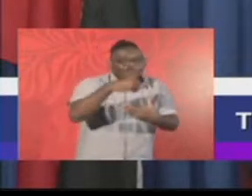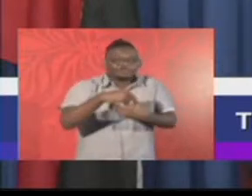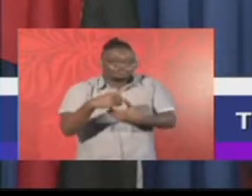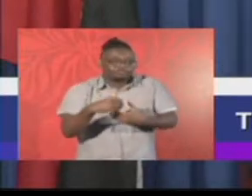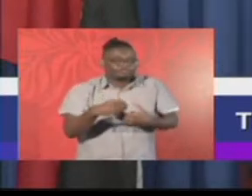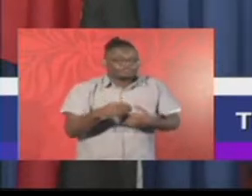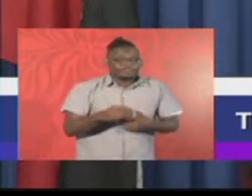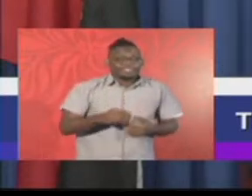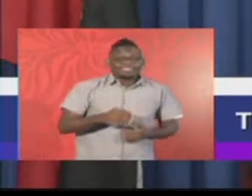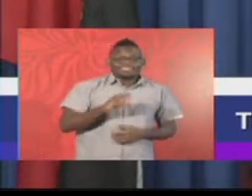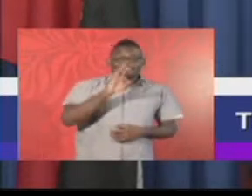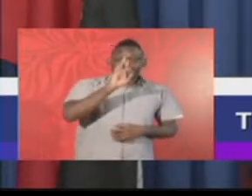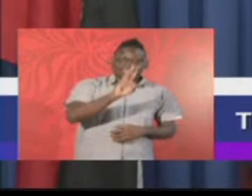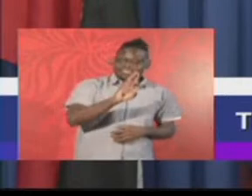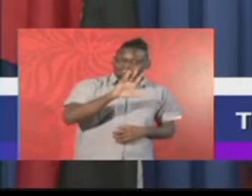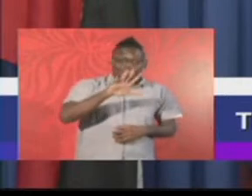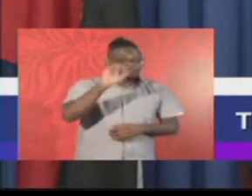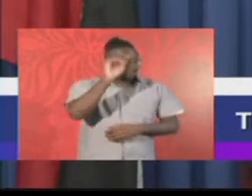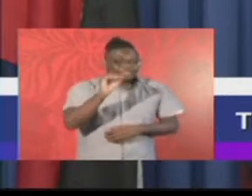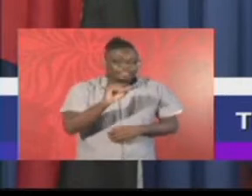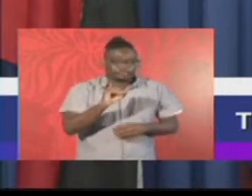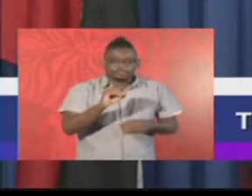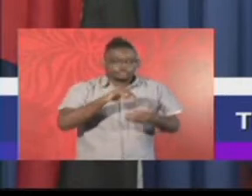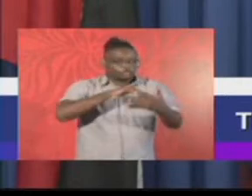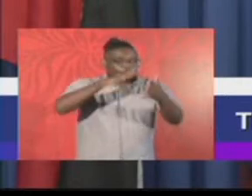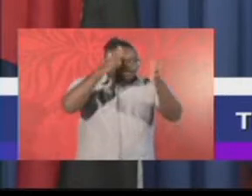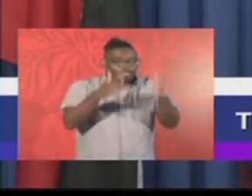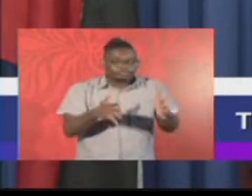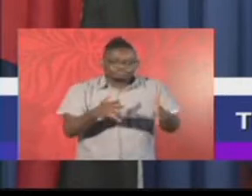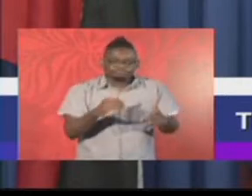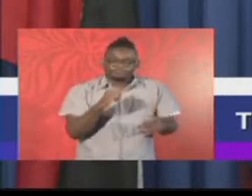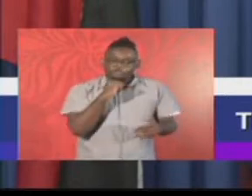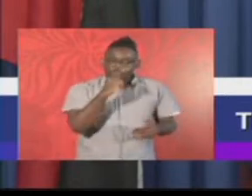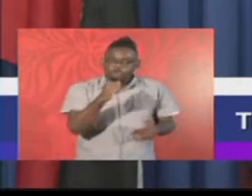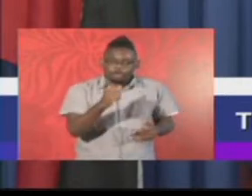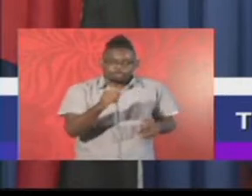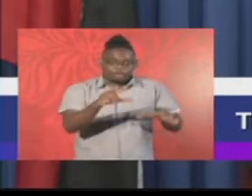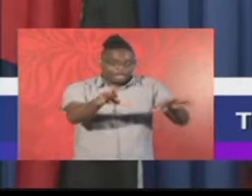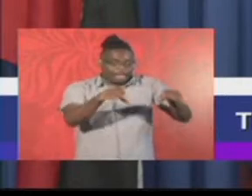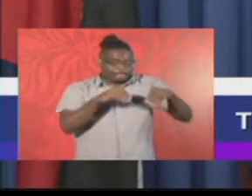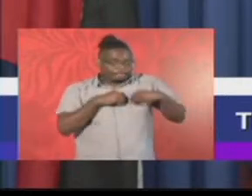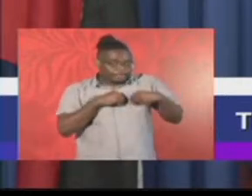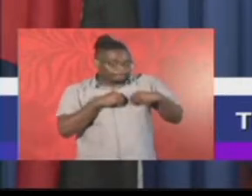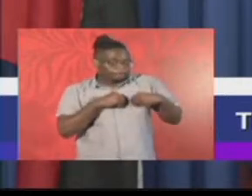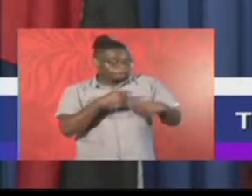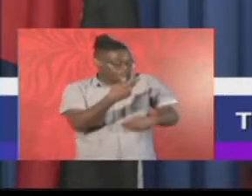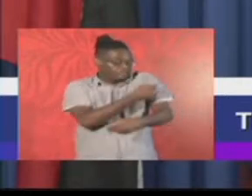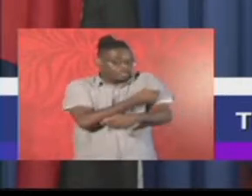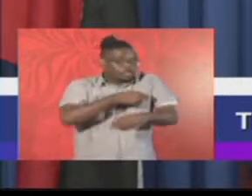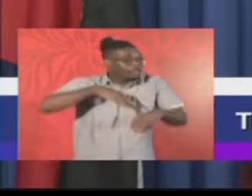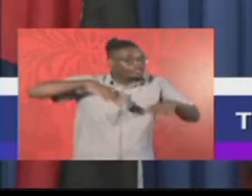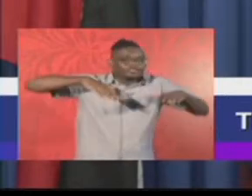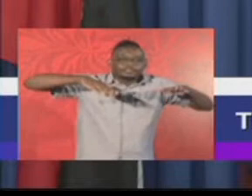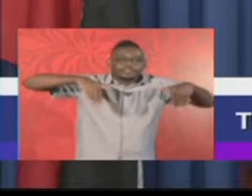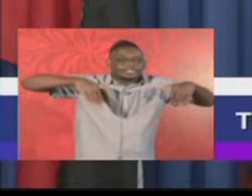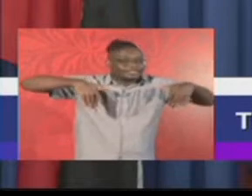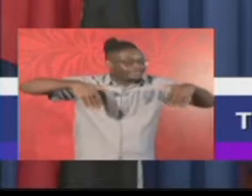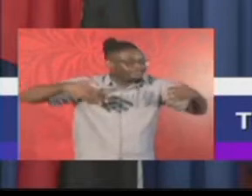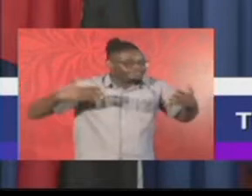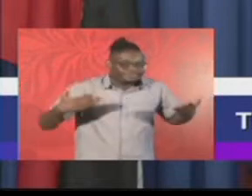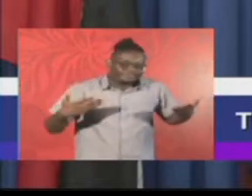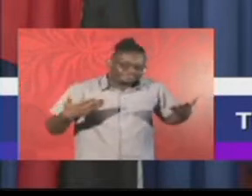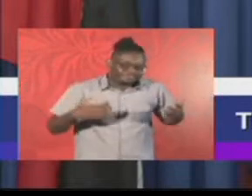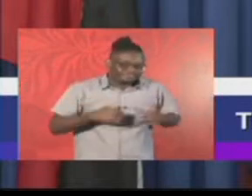75% of the students who could be vaccinated and then be taken out to school